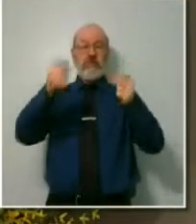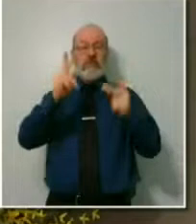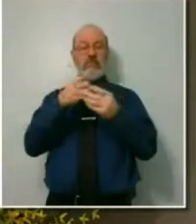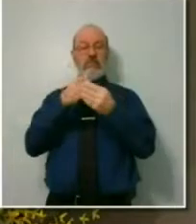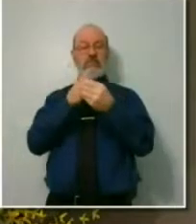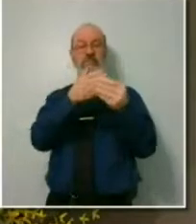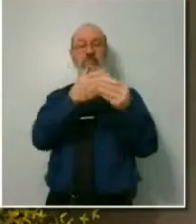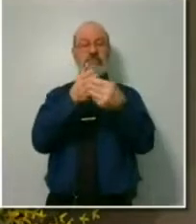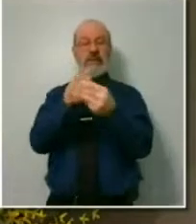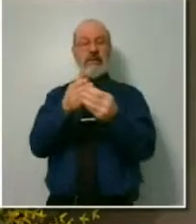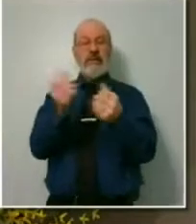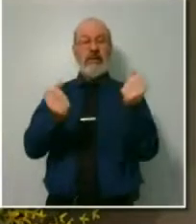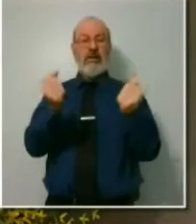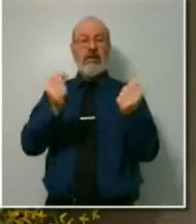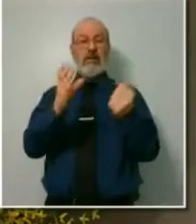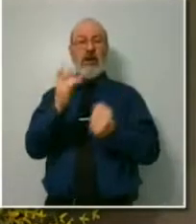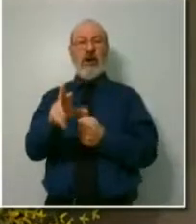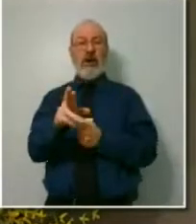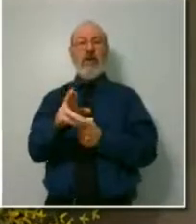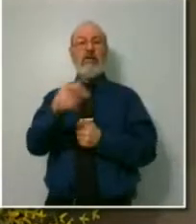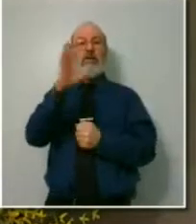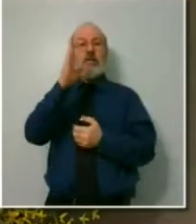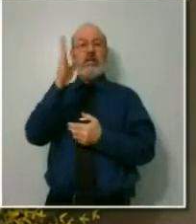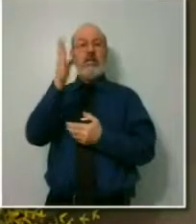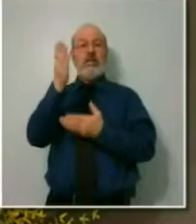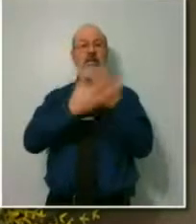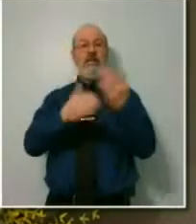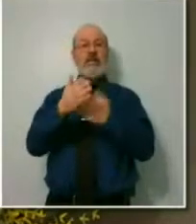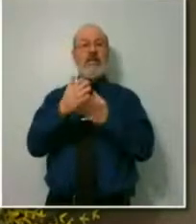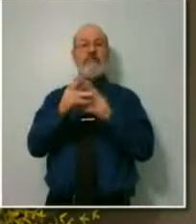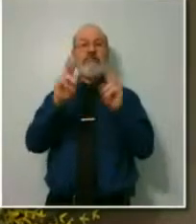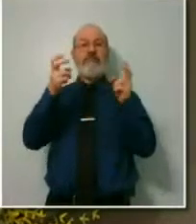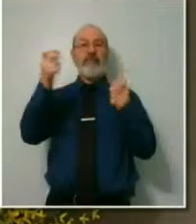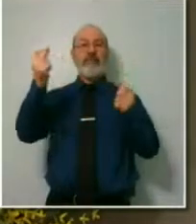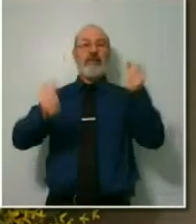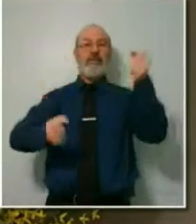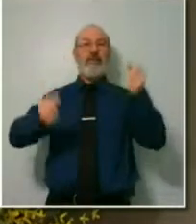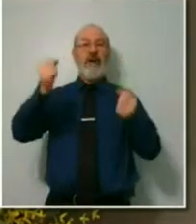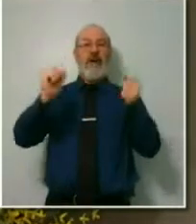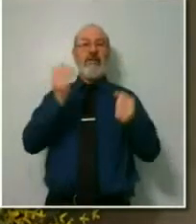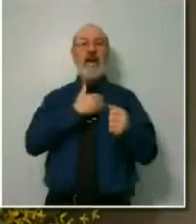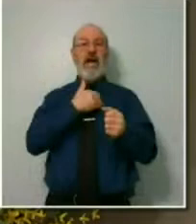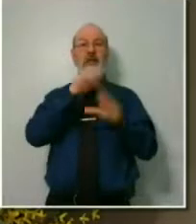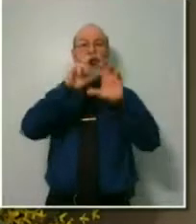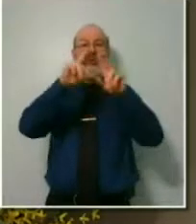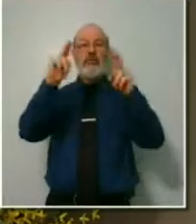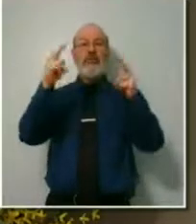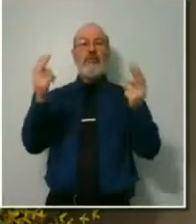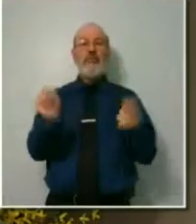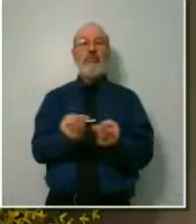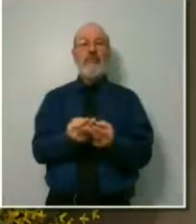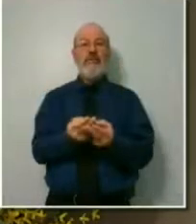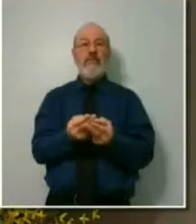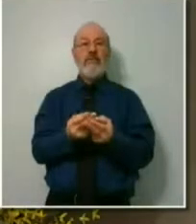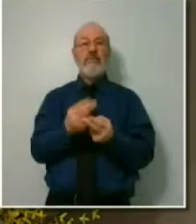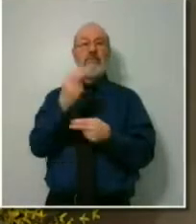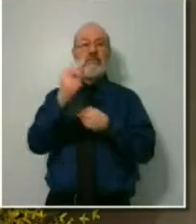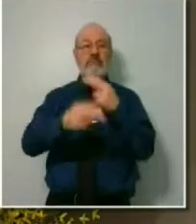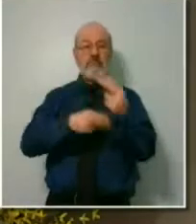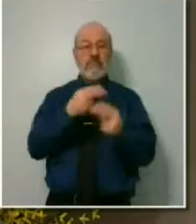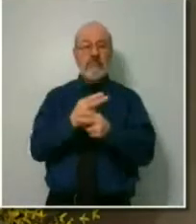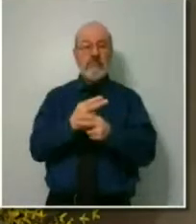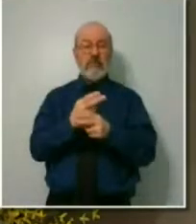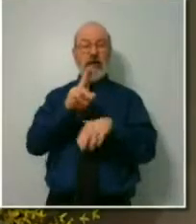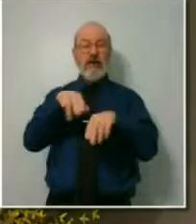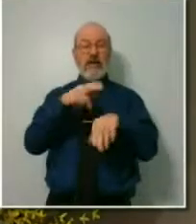car. Well, God's hand is on the steering wheel in our universe, in our nation, in our family,